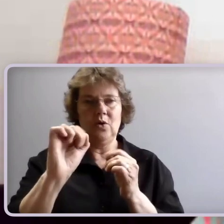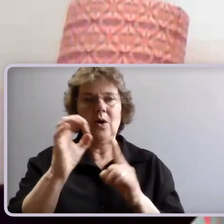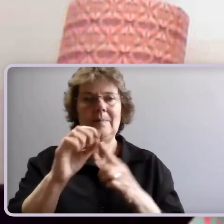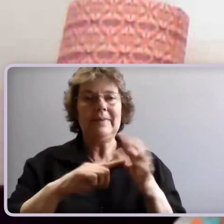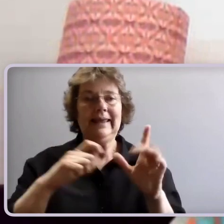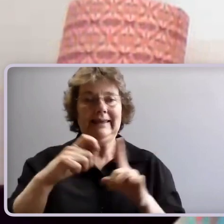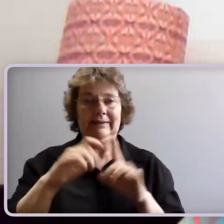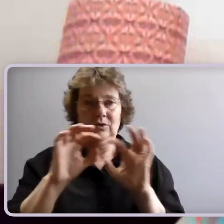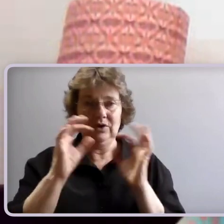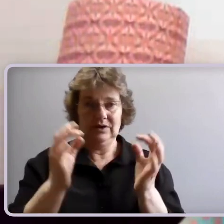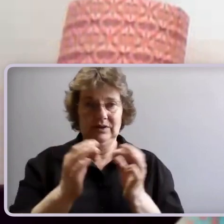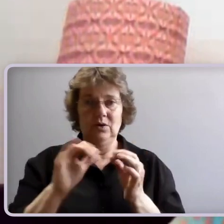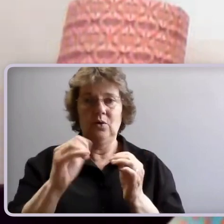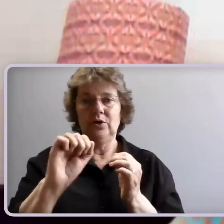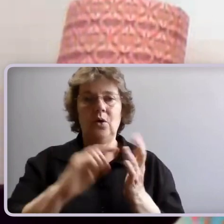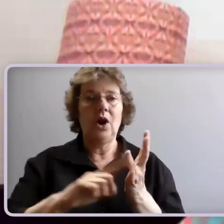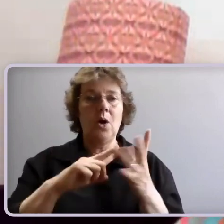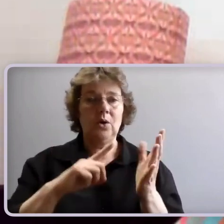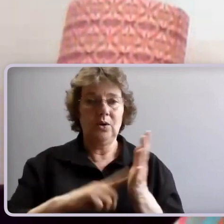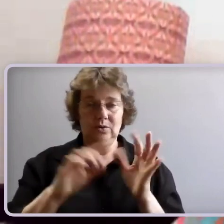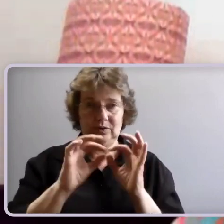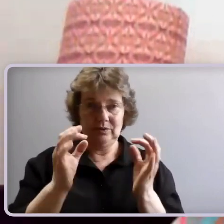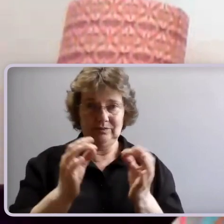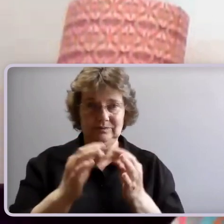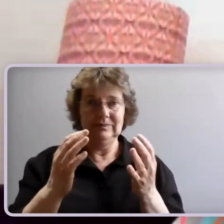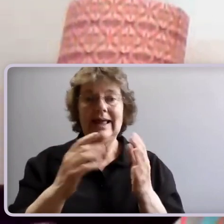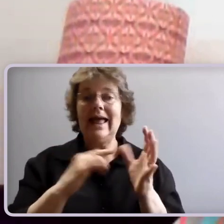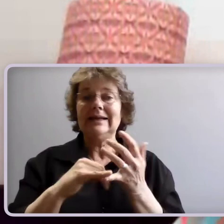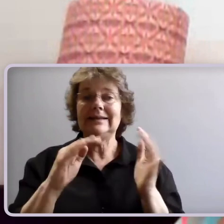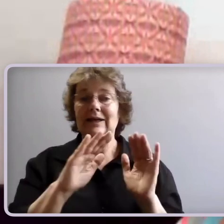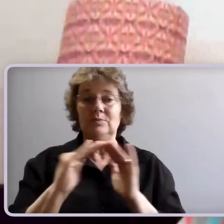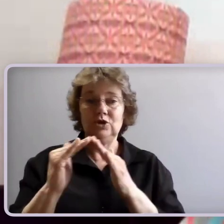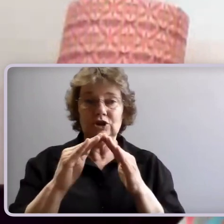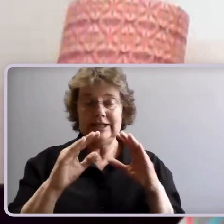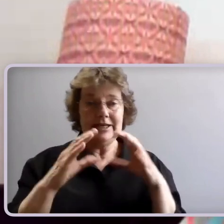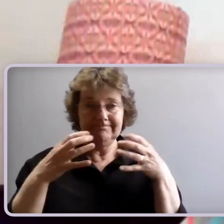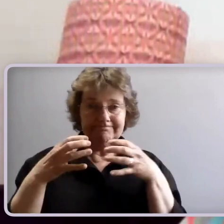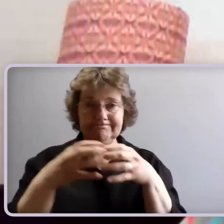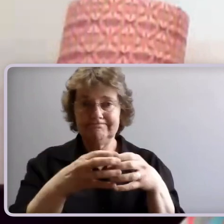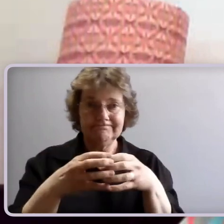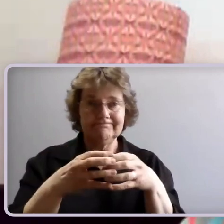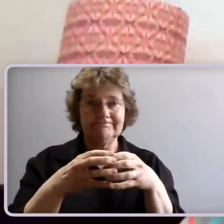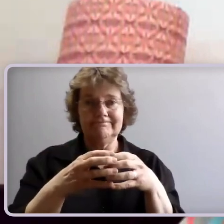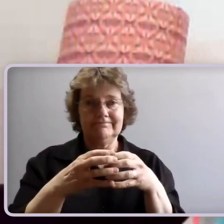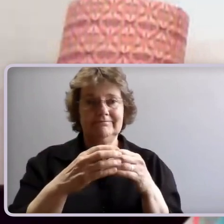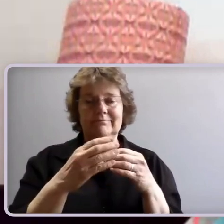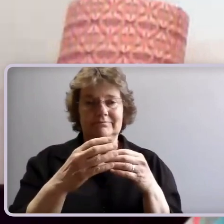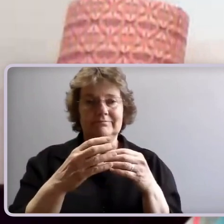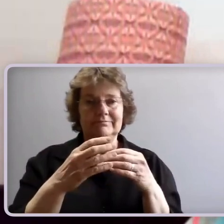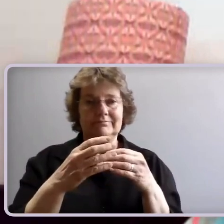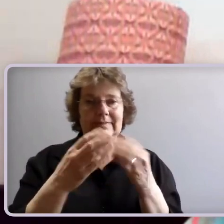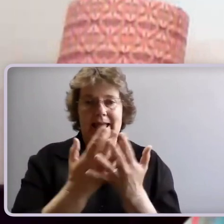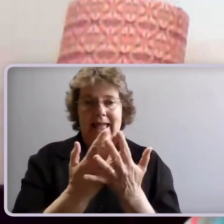your local orgs. Come together as community, organise as a unified voice, and make a big